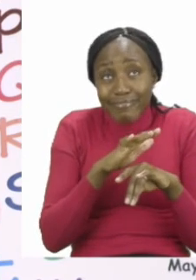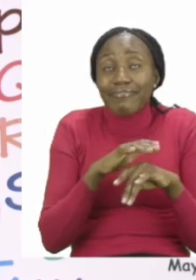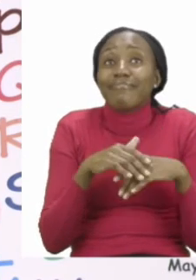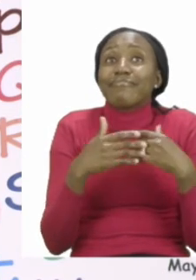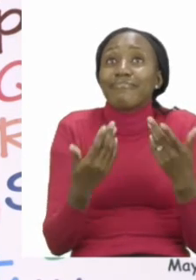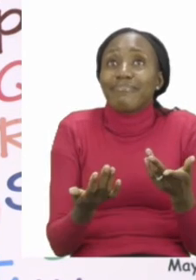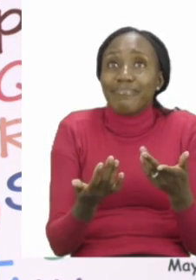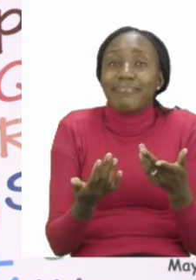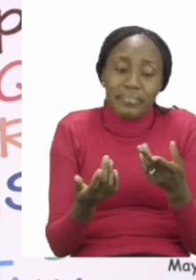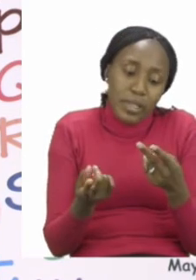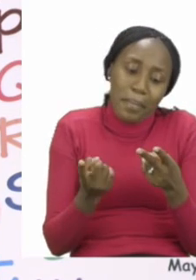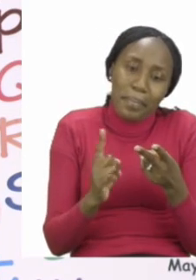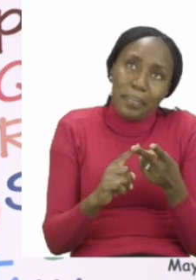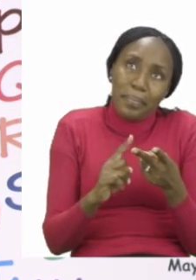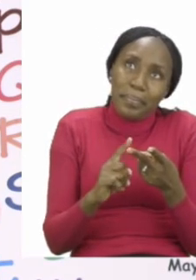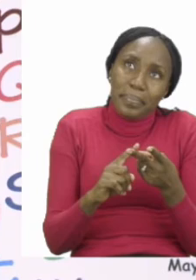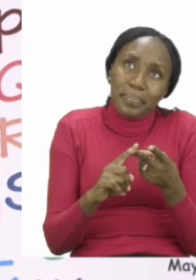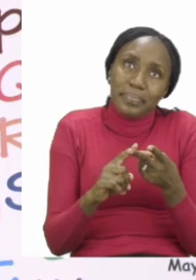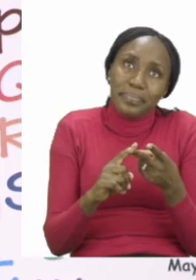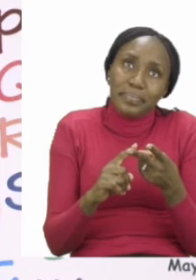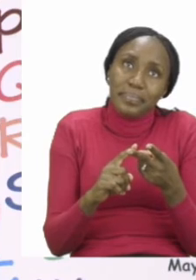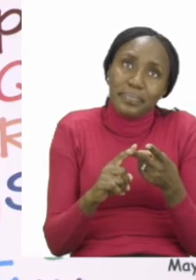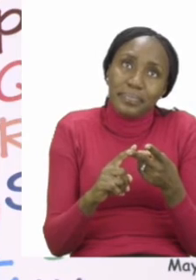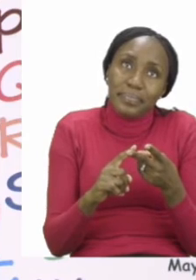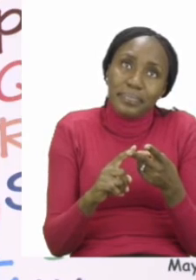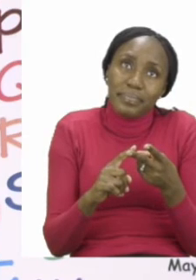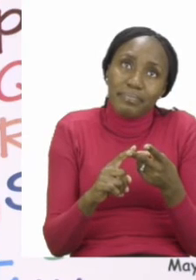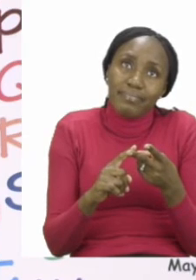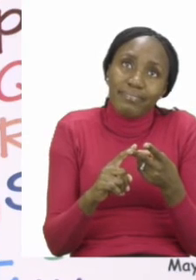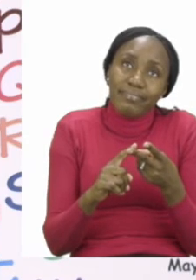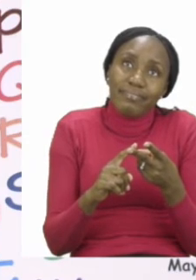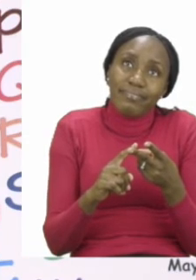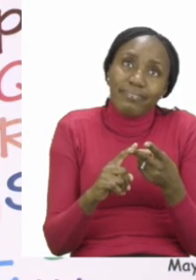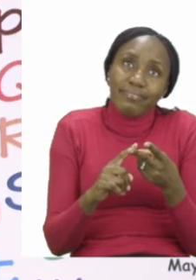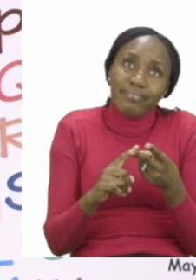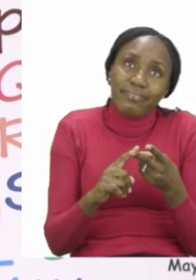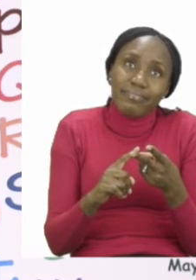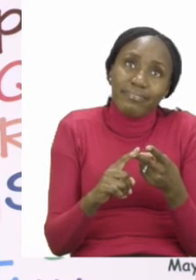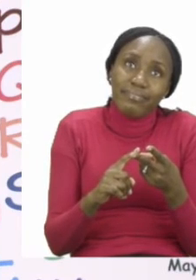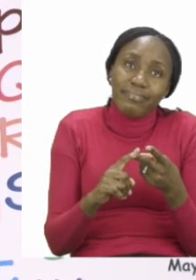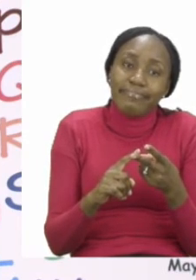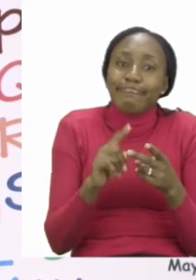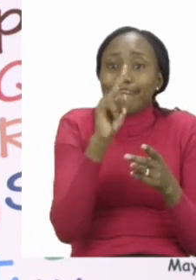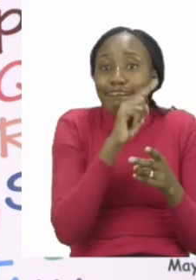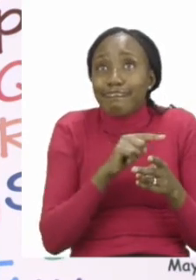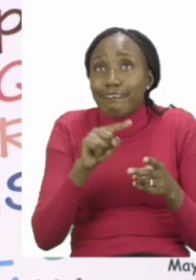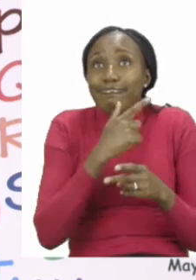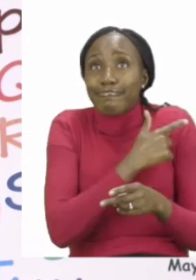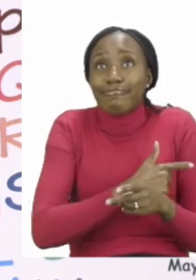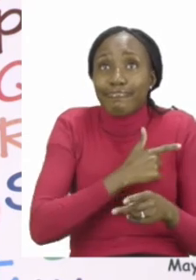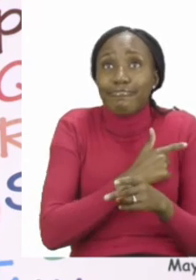all the animals, one of the animals on page 10, and going back to